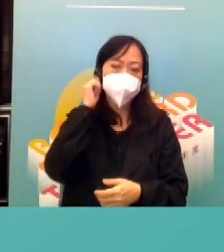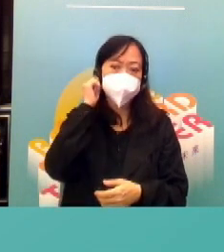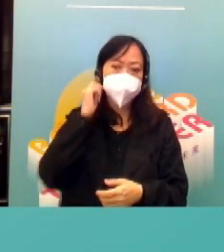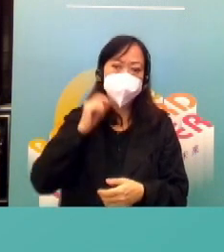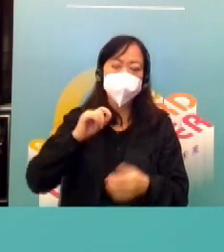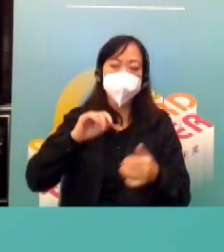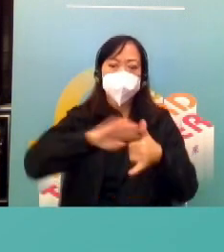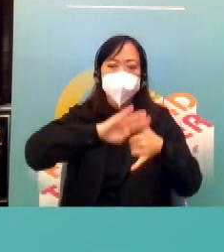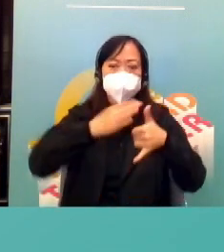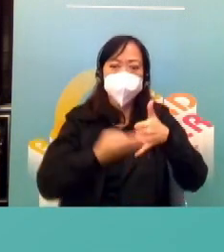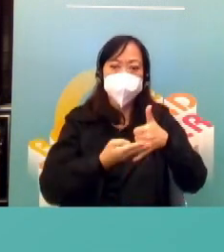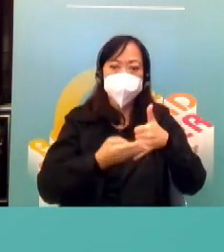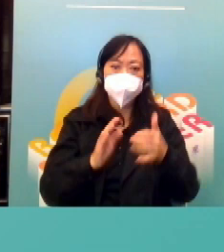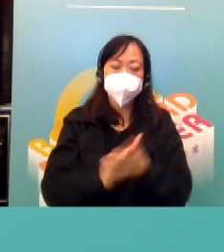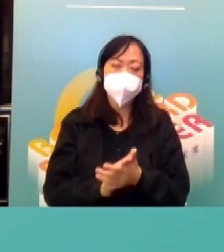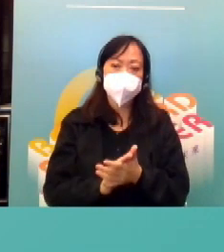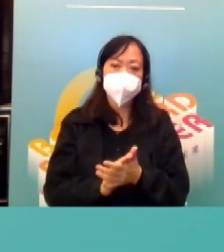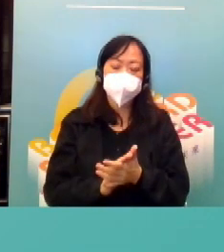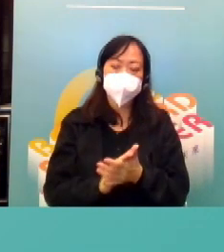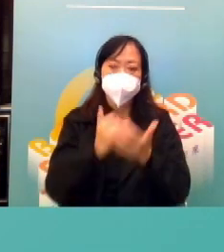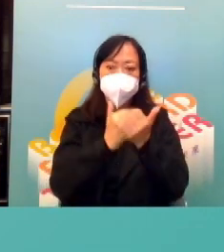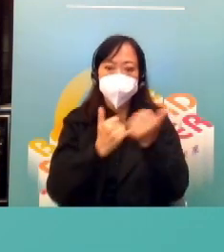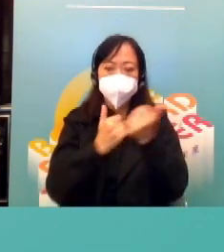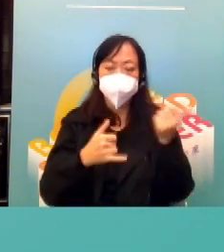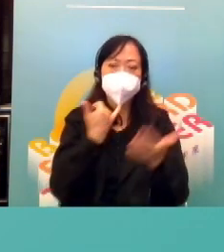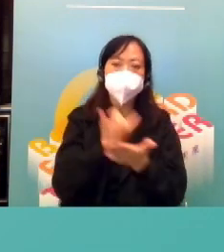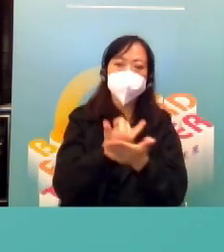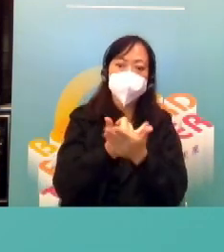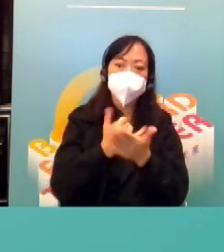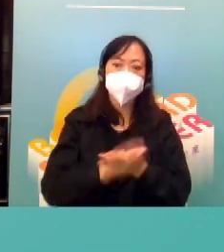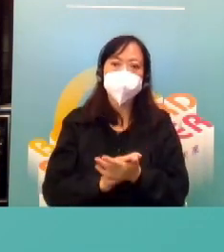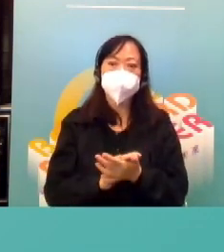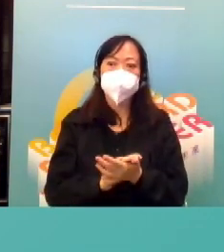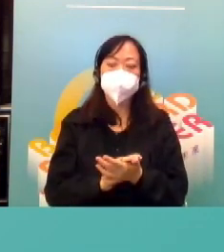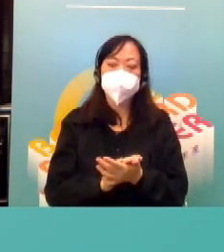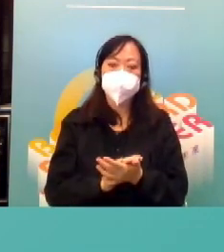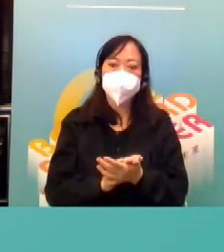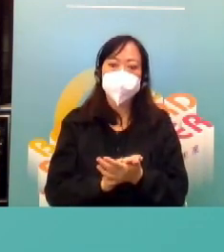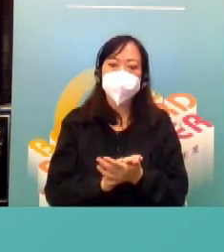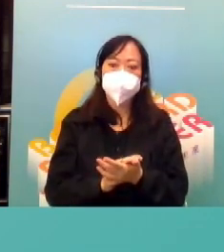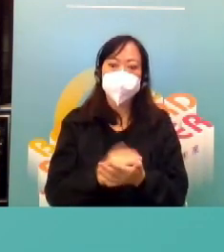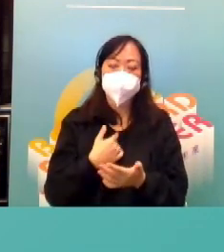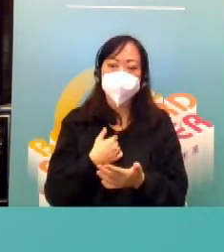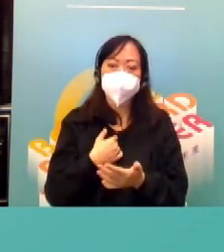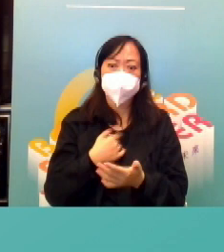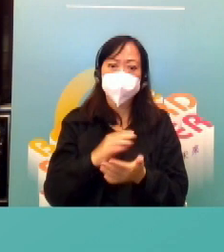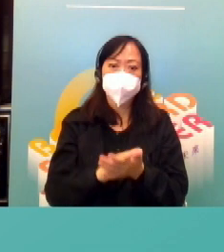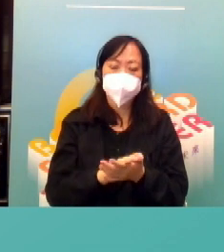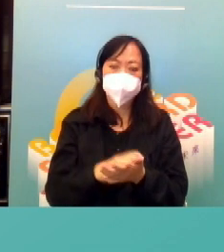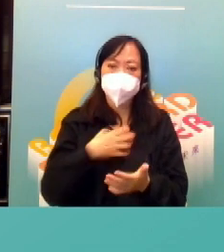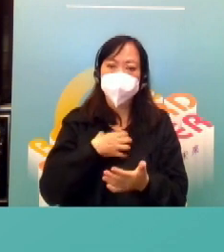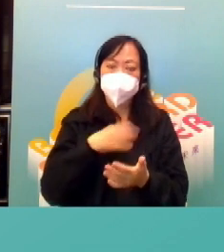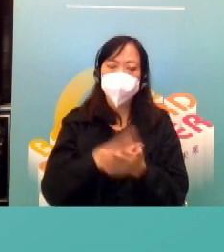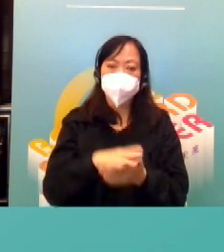what can we do about this? We think that there is a really good opportunity for an